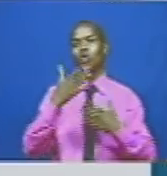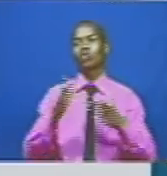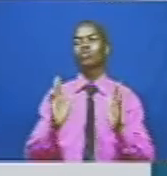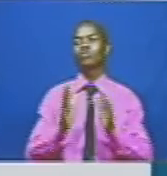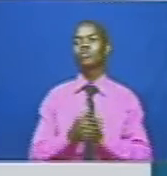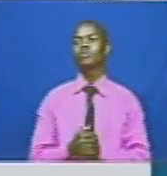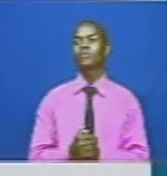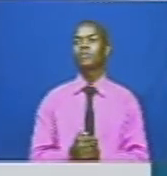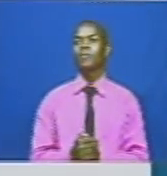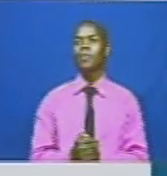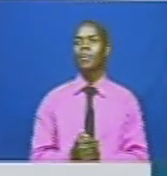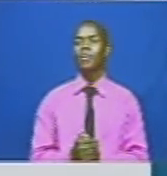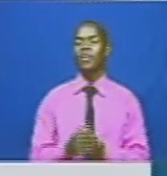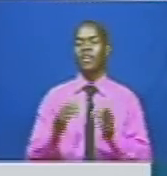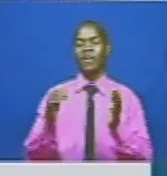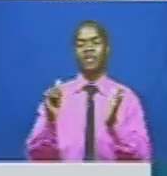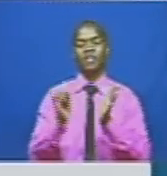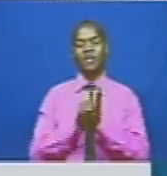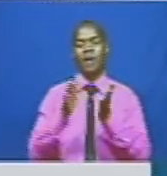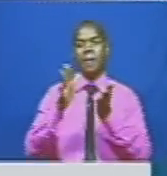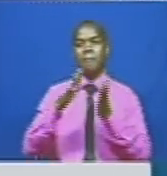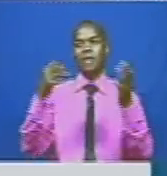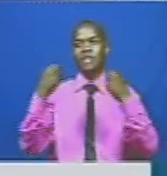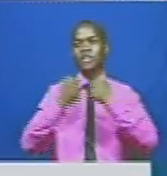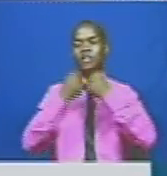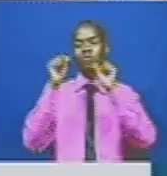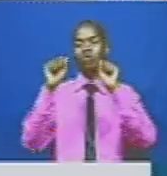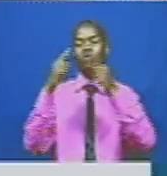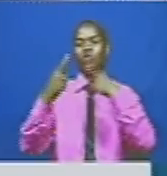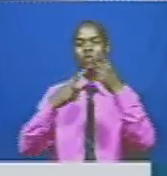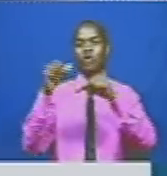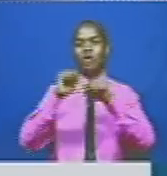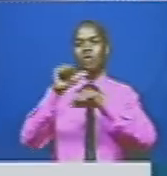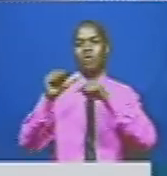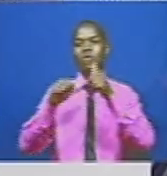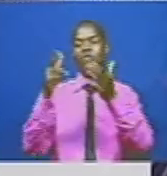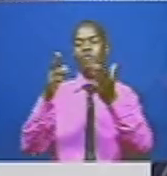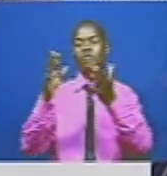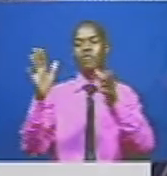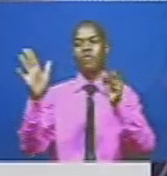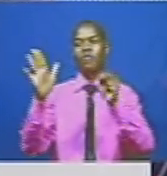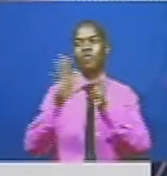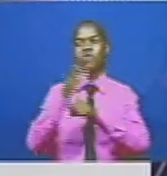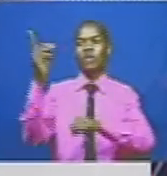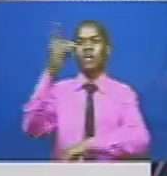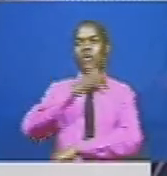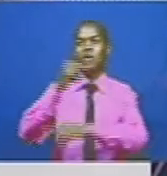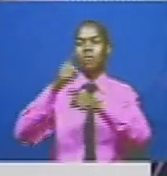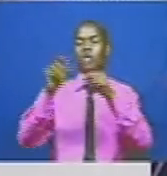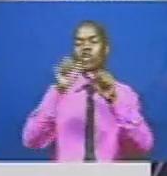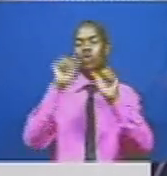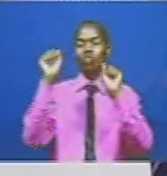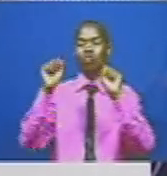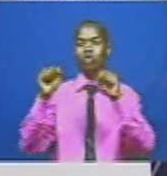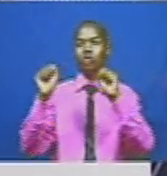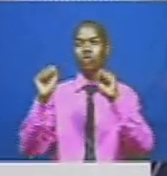Yeah, basically, that's a big challenge that we can talk about the whole day. Yeah, so I think we should leave it for another time, but we cannot assume